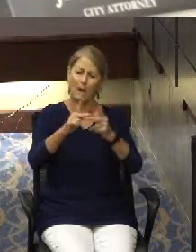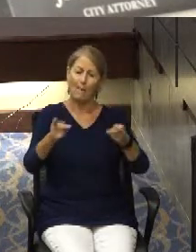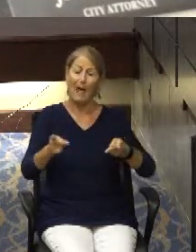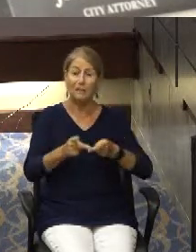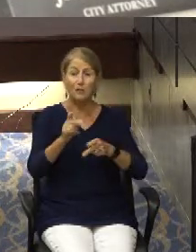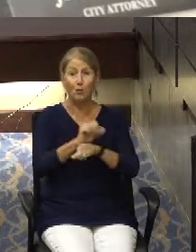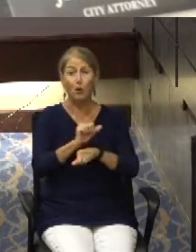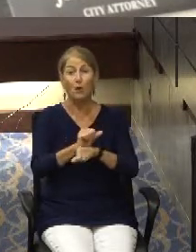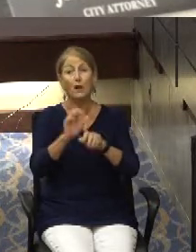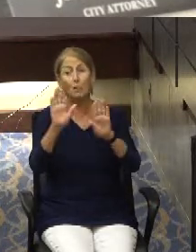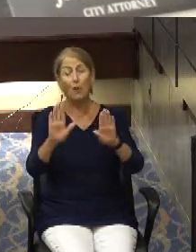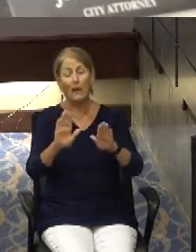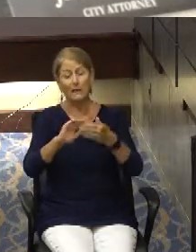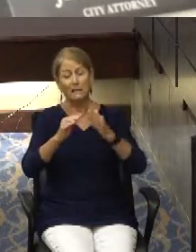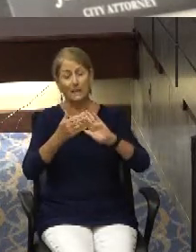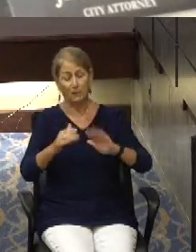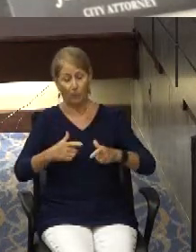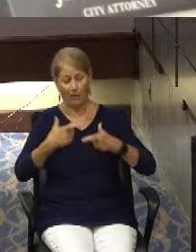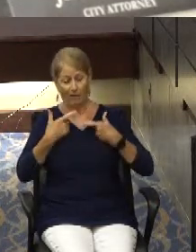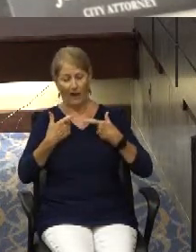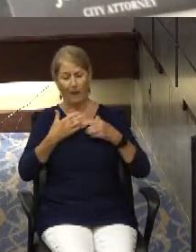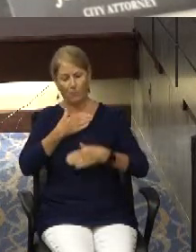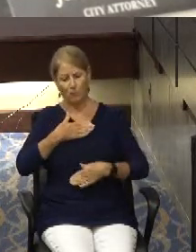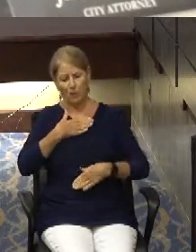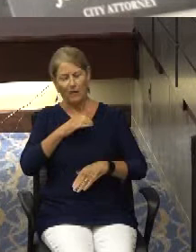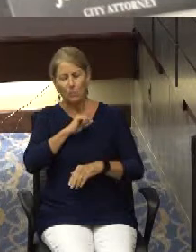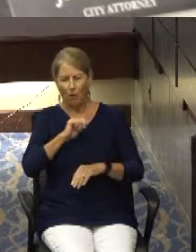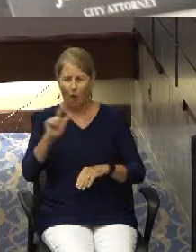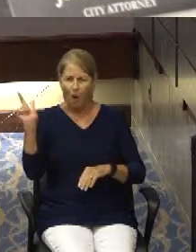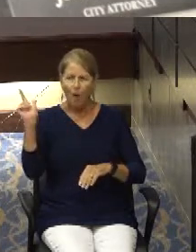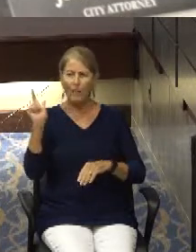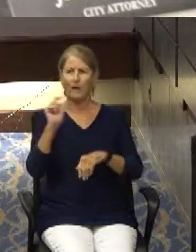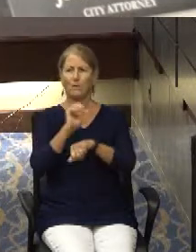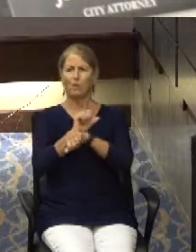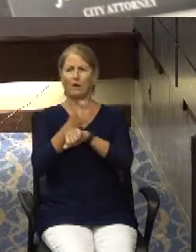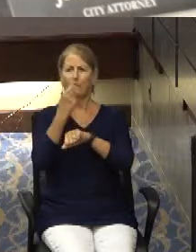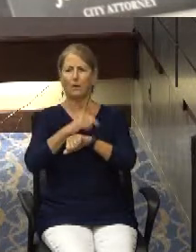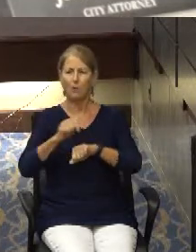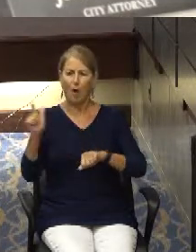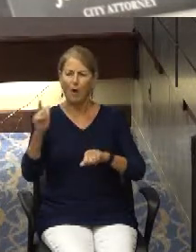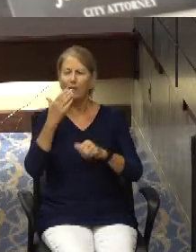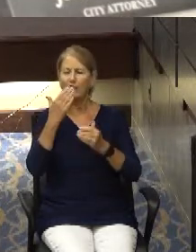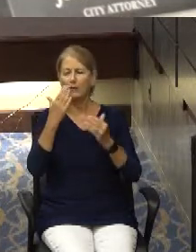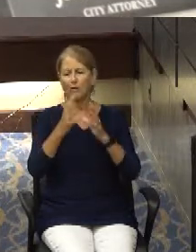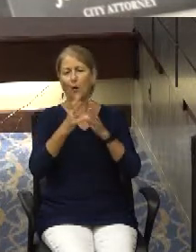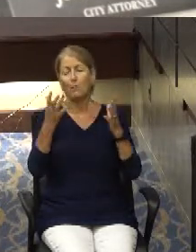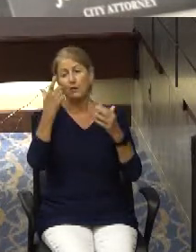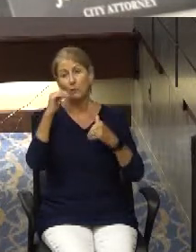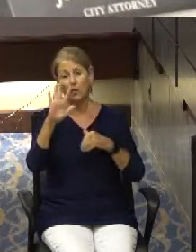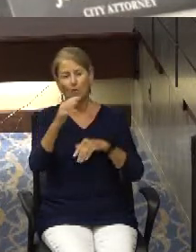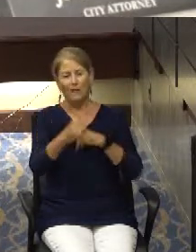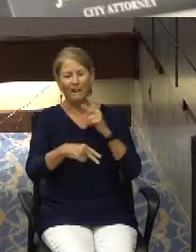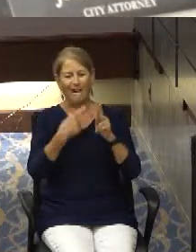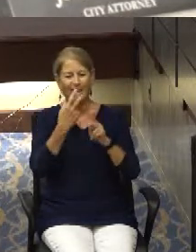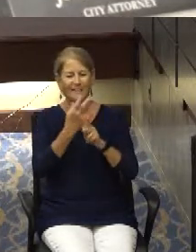city to live in, and I really do appreciate y'all and working for y'all. And so thank you very much for your kind words.